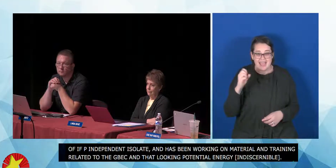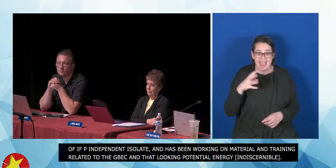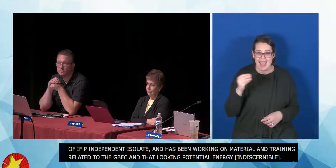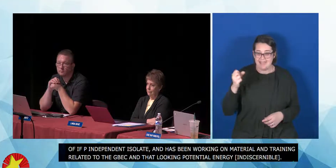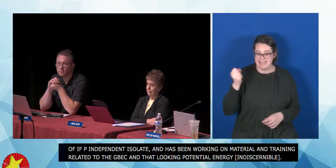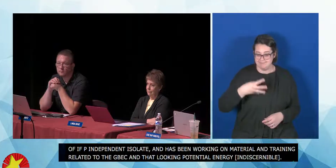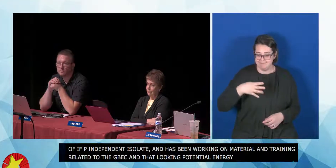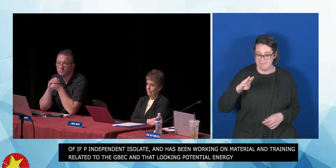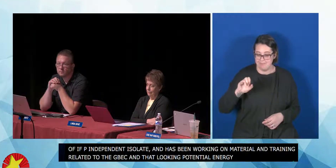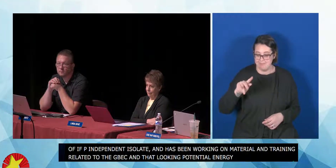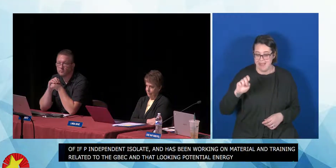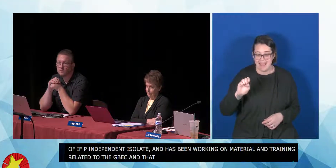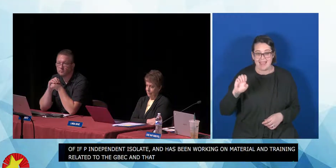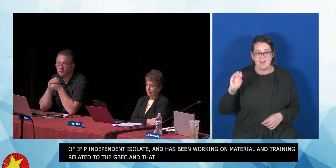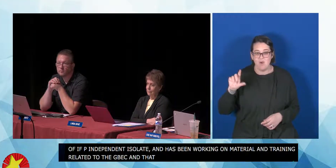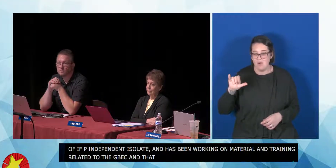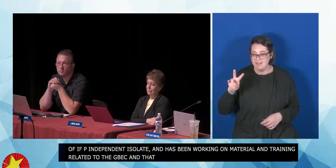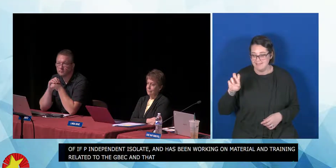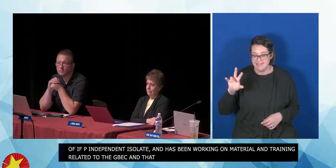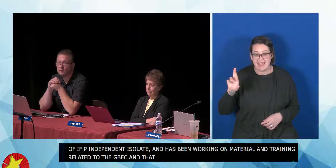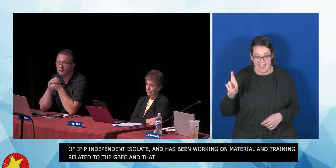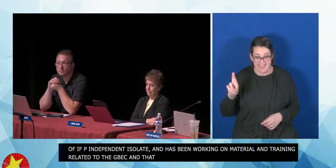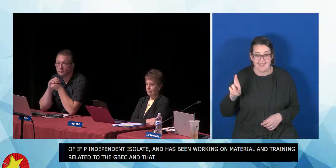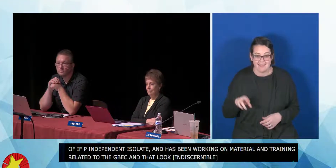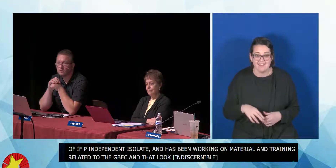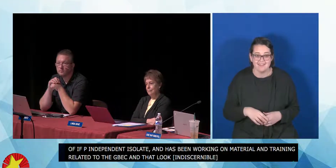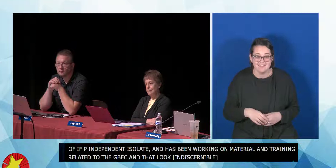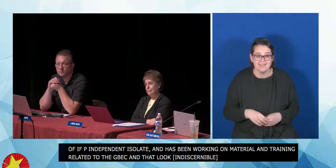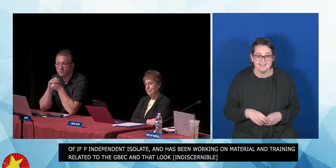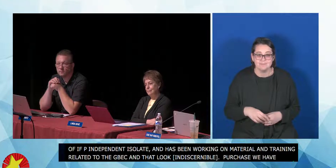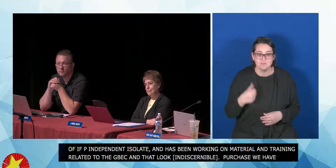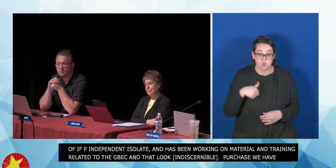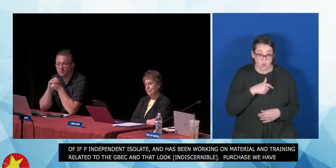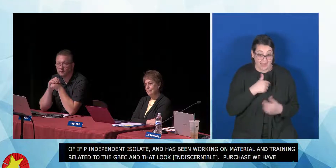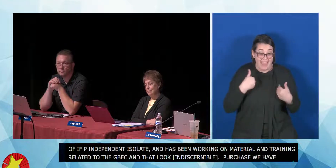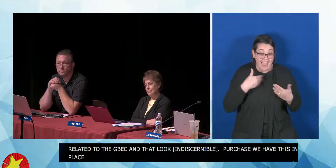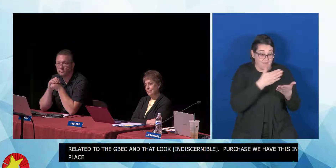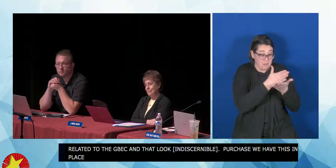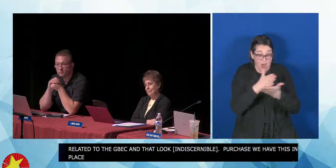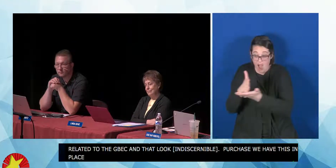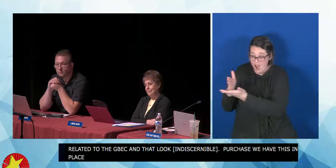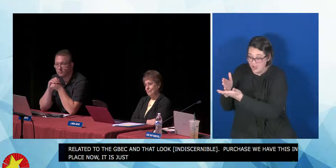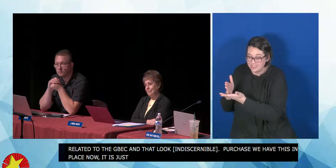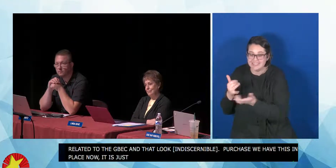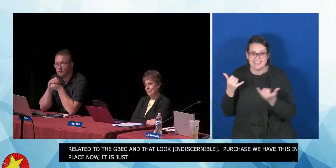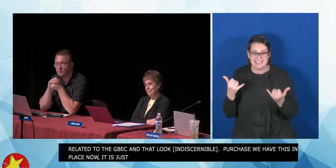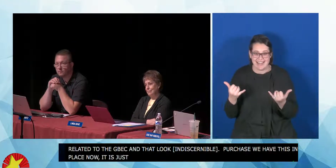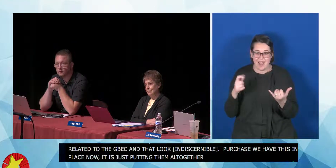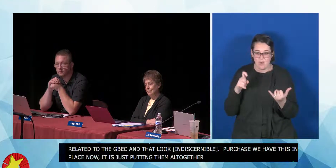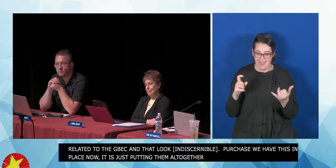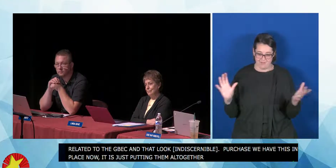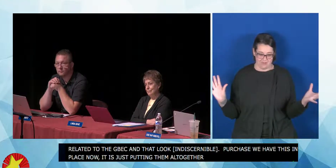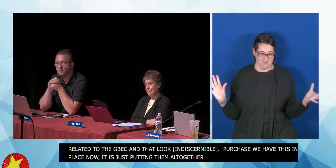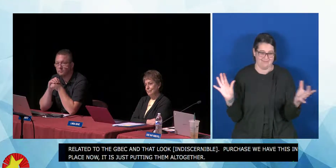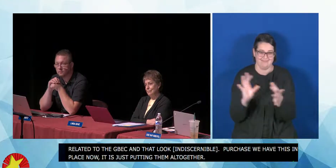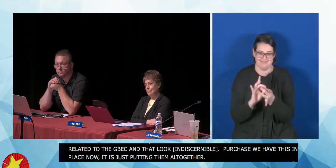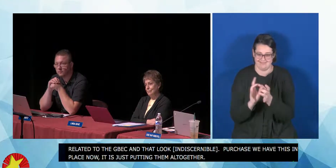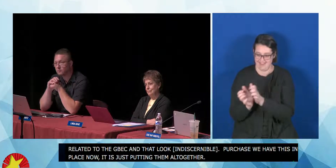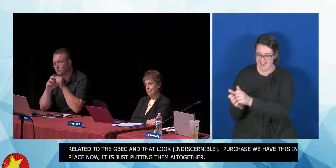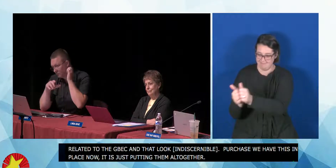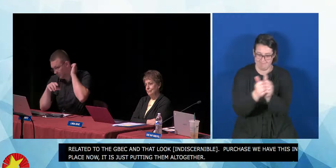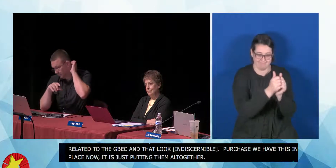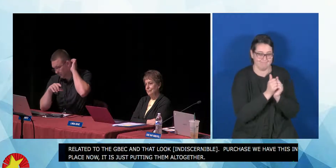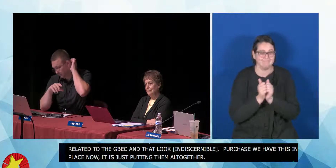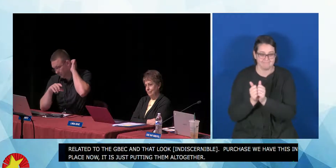place now. It's just putting them all together. And those are